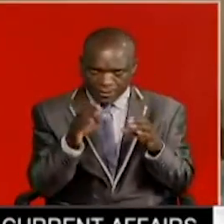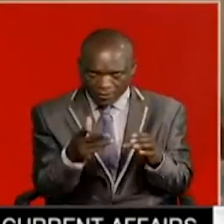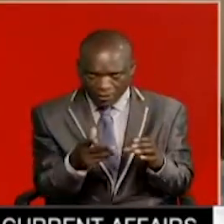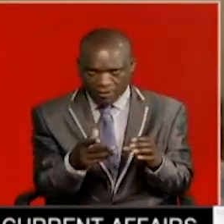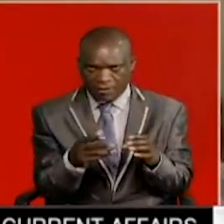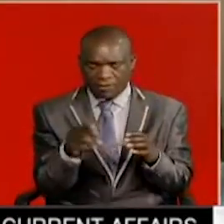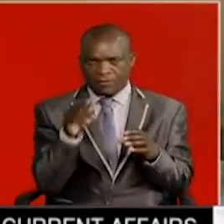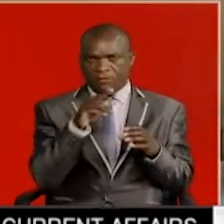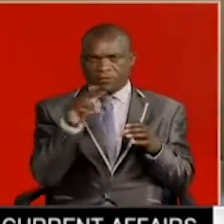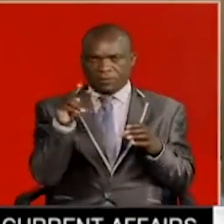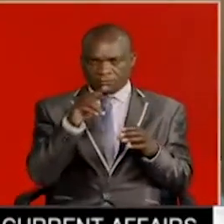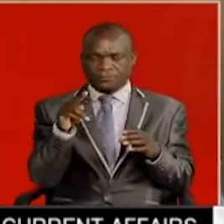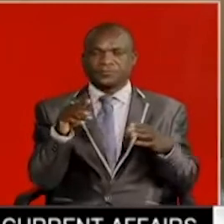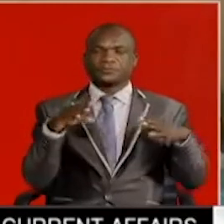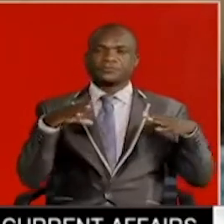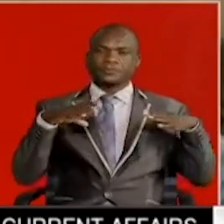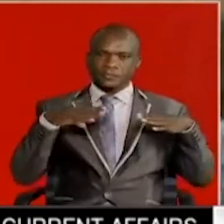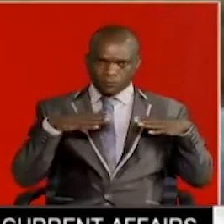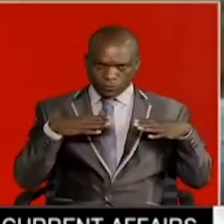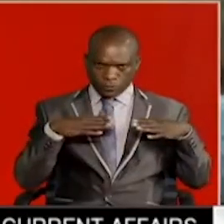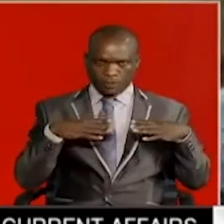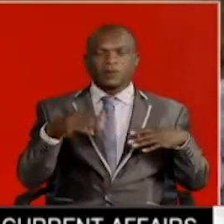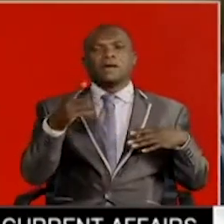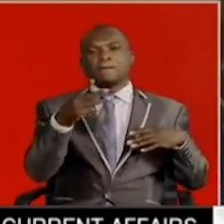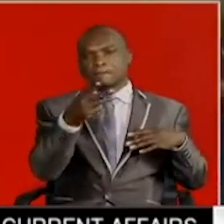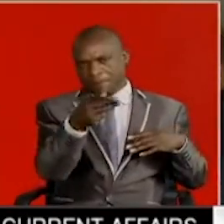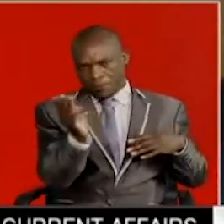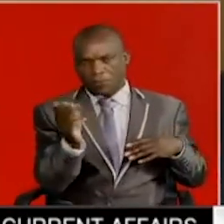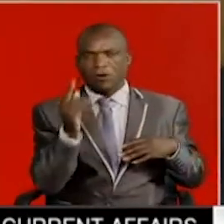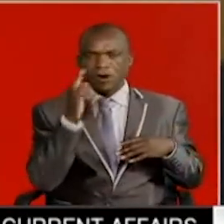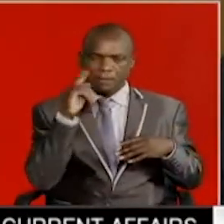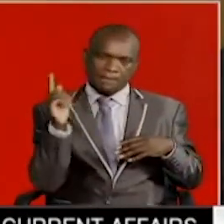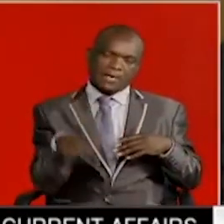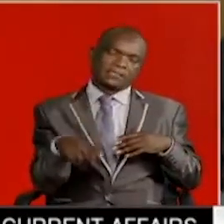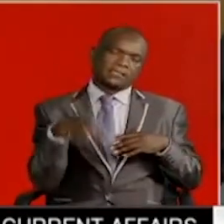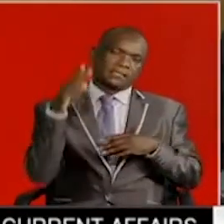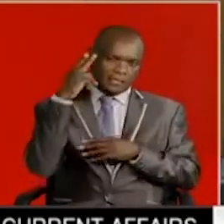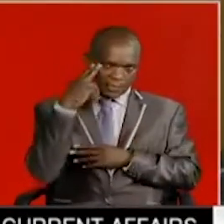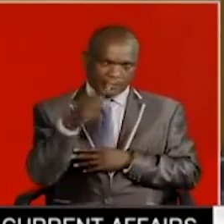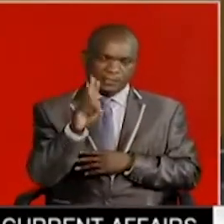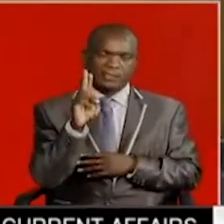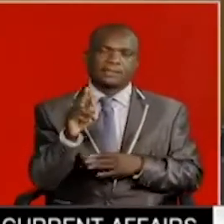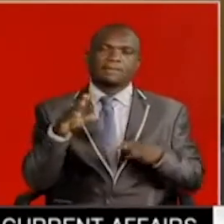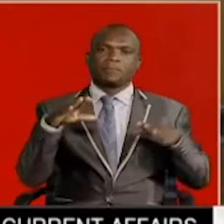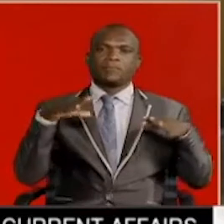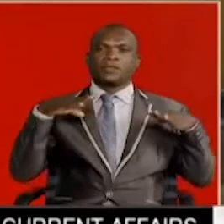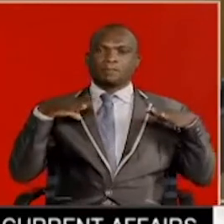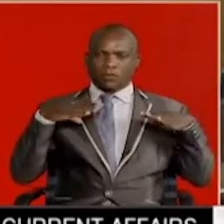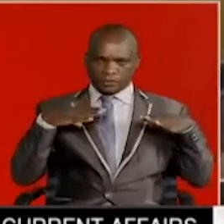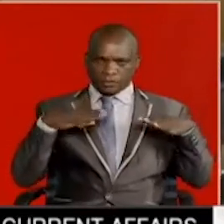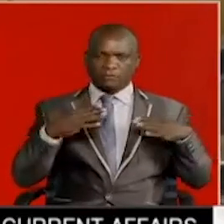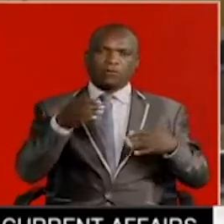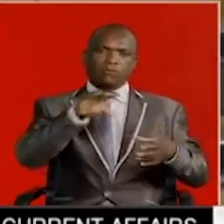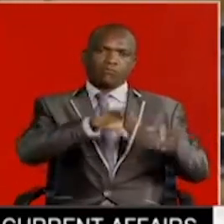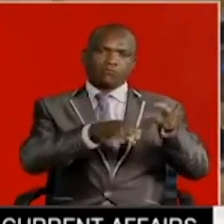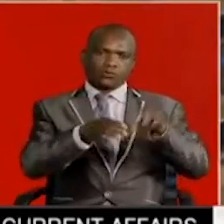is important that our people understand the importance of getting